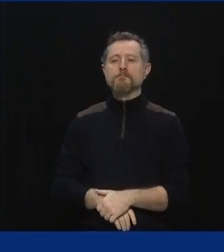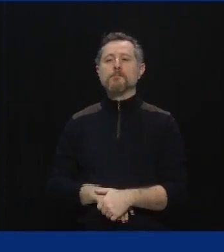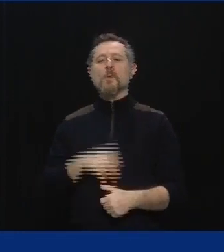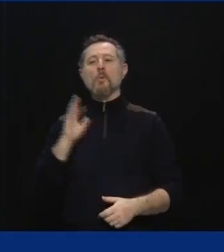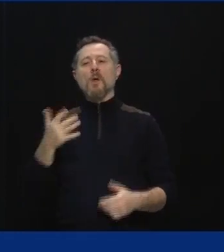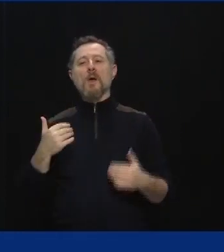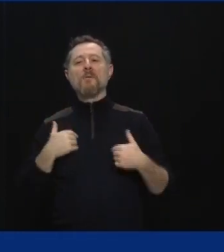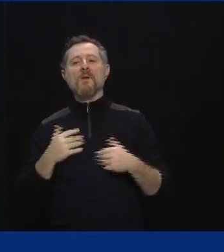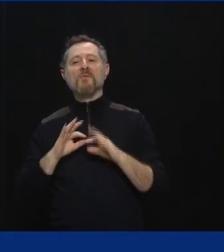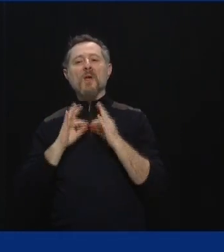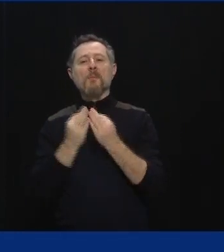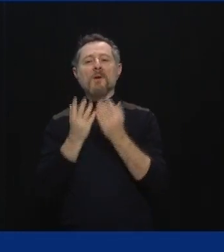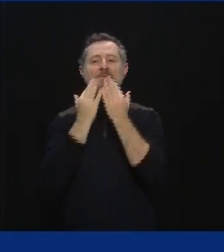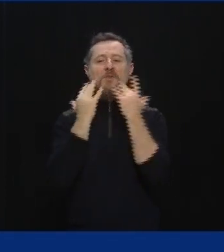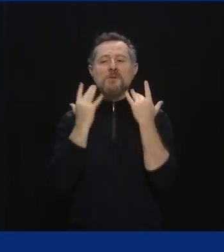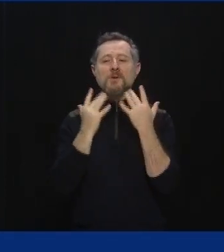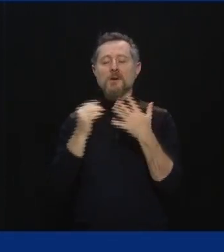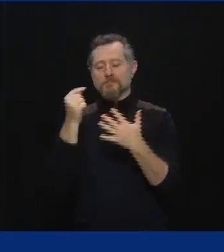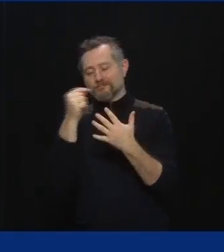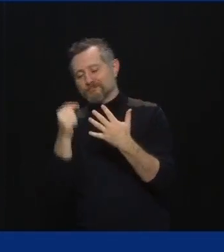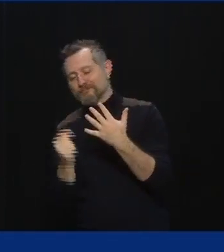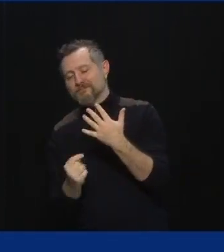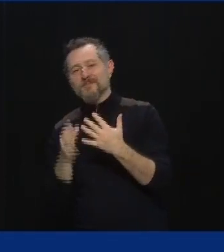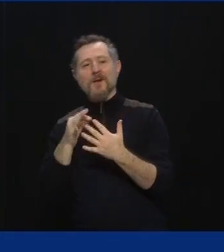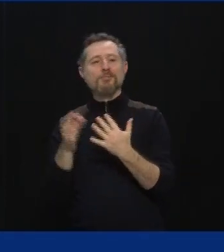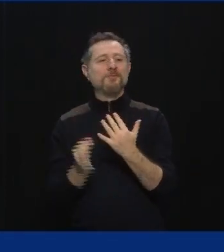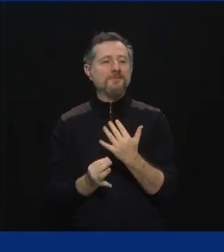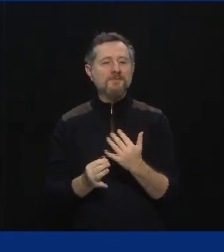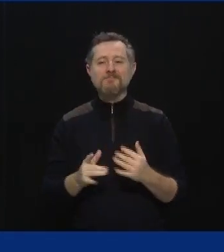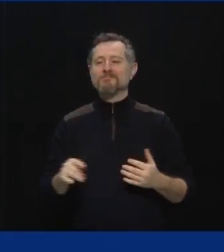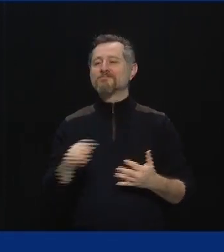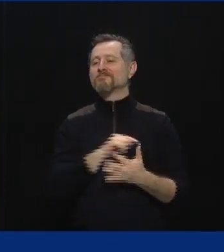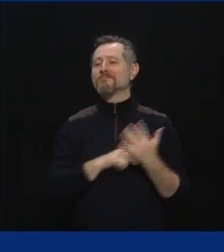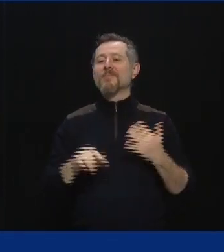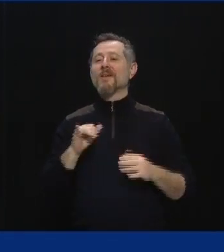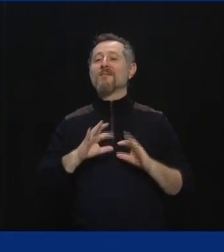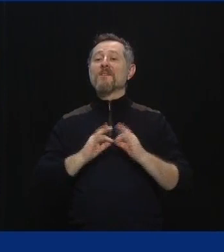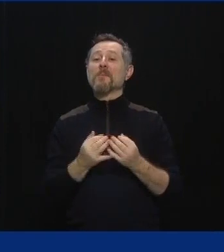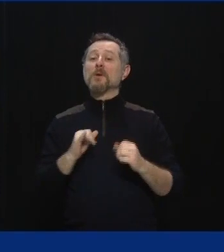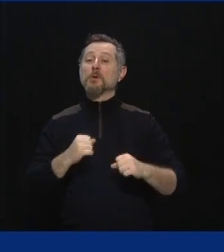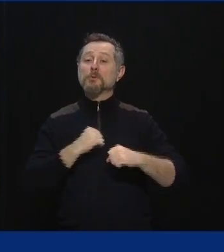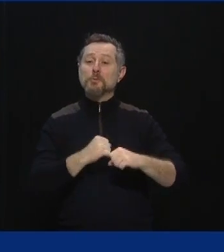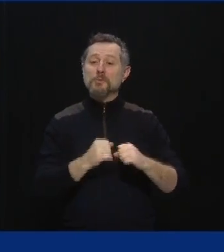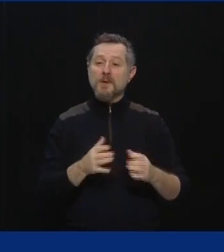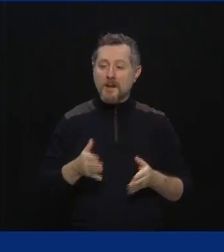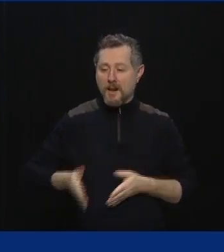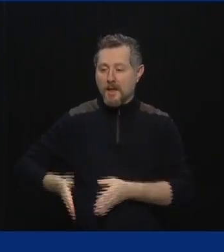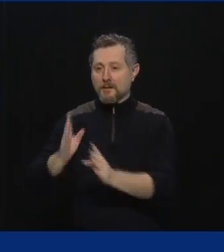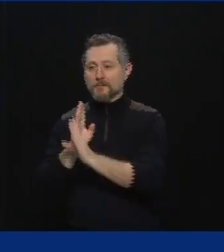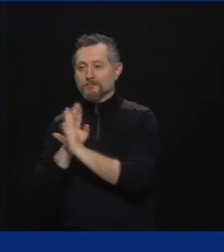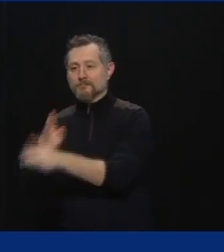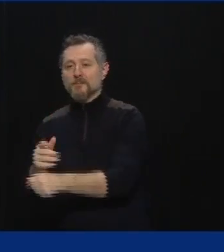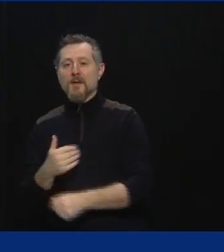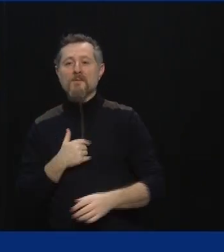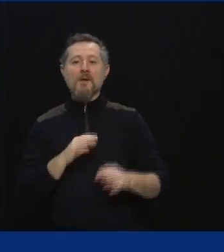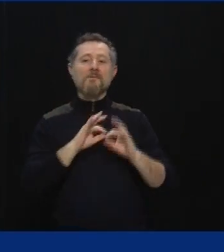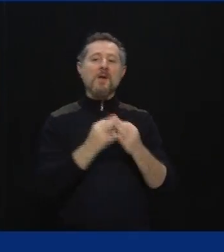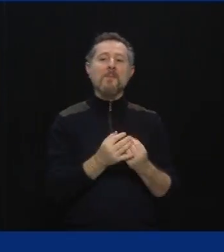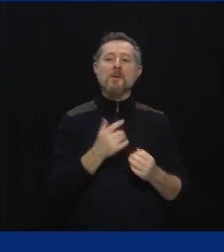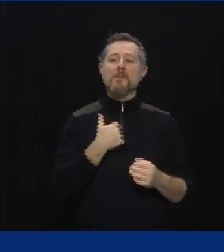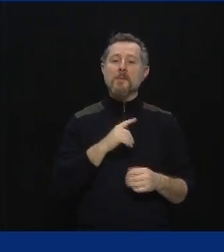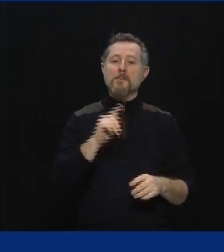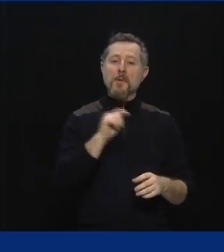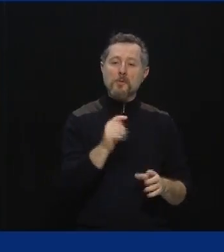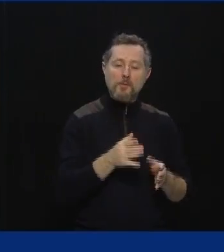family-friendly amenities, including a dedicated family security lane, family restrooms, nursing homes, and children's